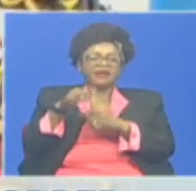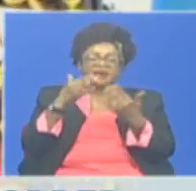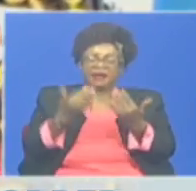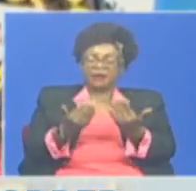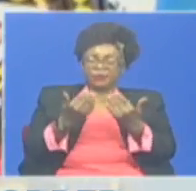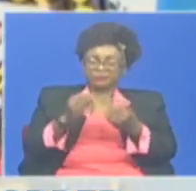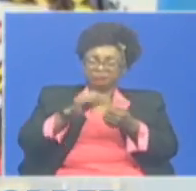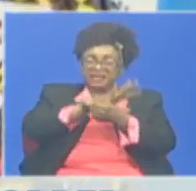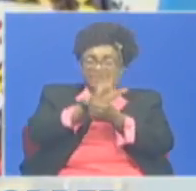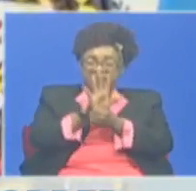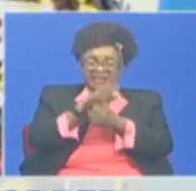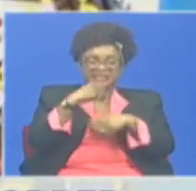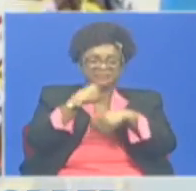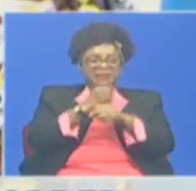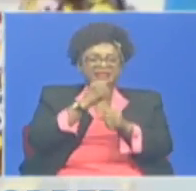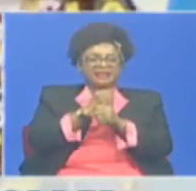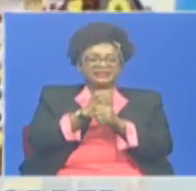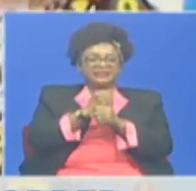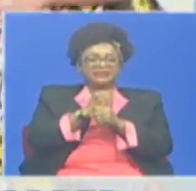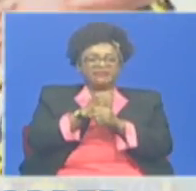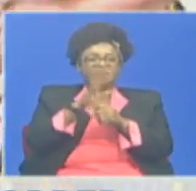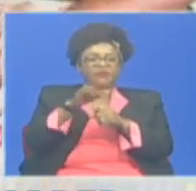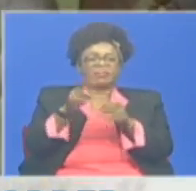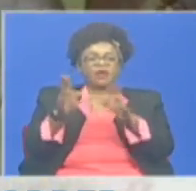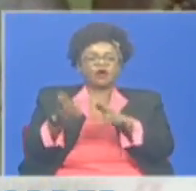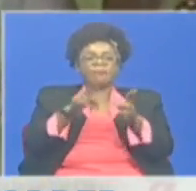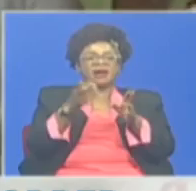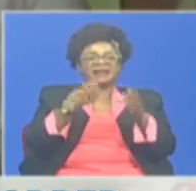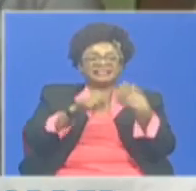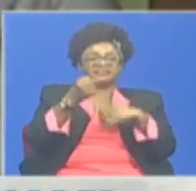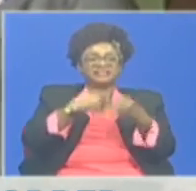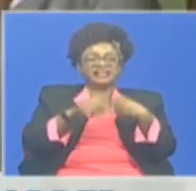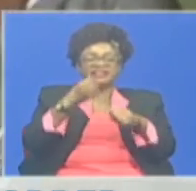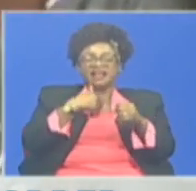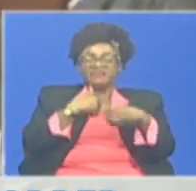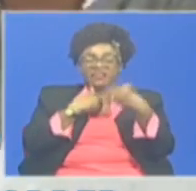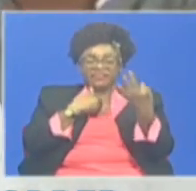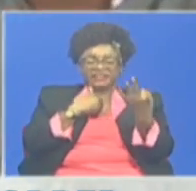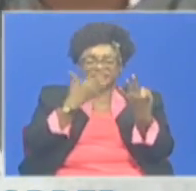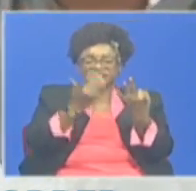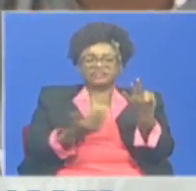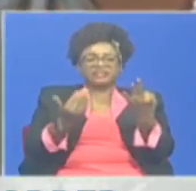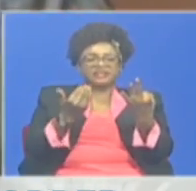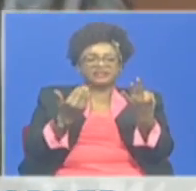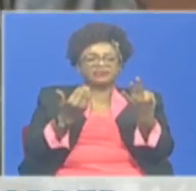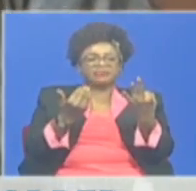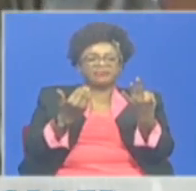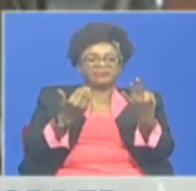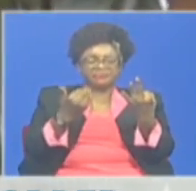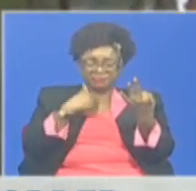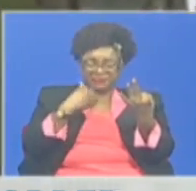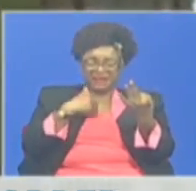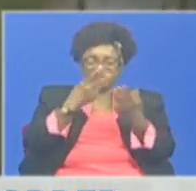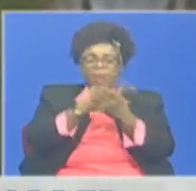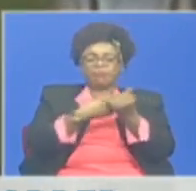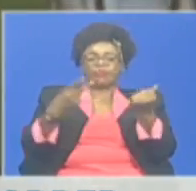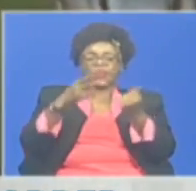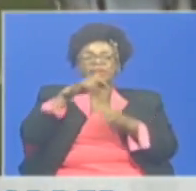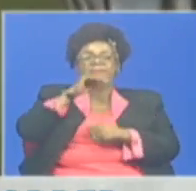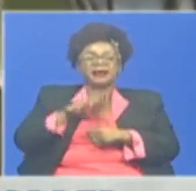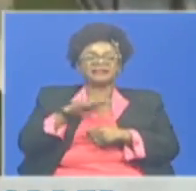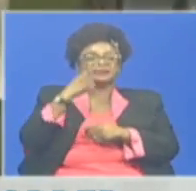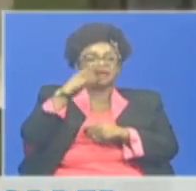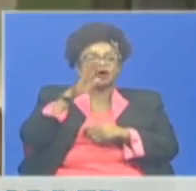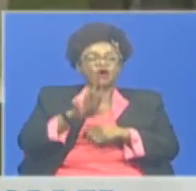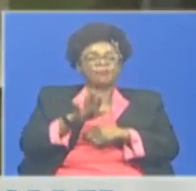are adapting to the new normal. And their 3 children couldn't be happier to have both their parents at home.